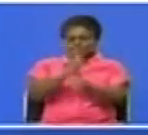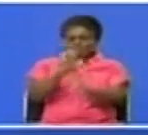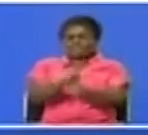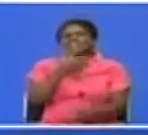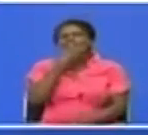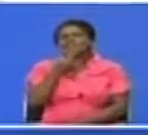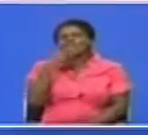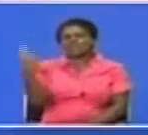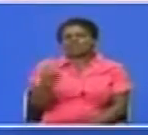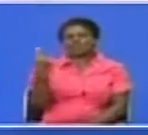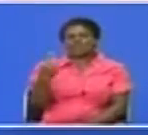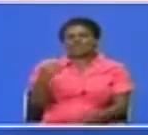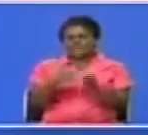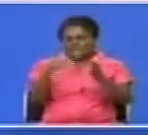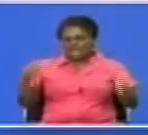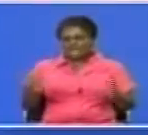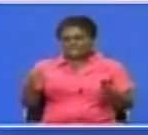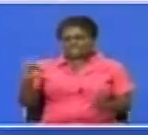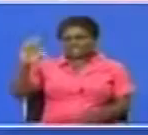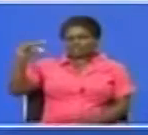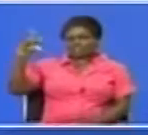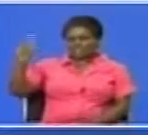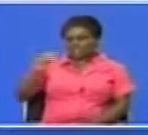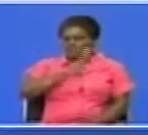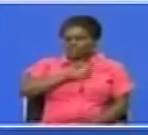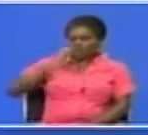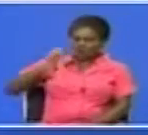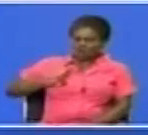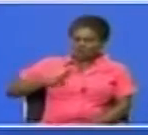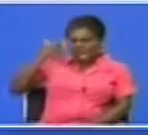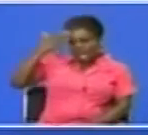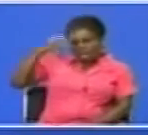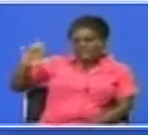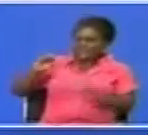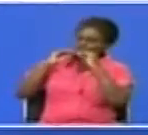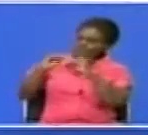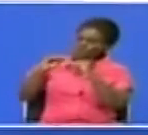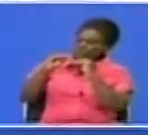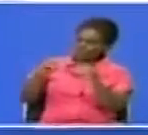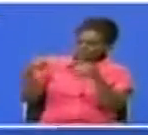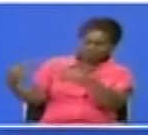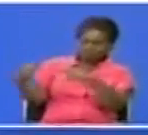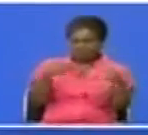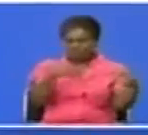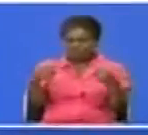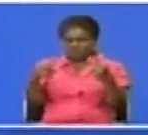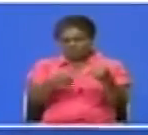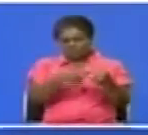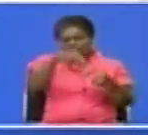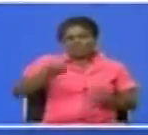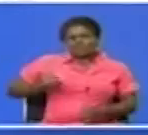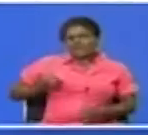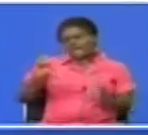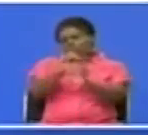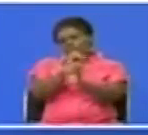men. The anti-FGM board is given a few minutes to increase awareness on the fight. Hakuna kutairi msichana, si ndio?